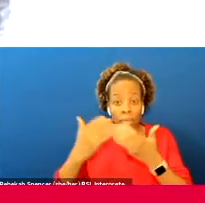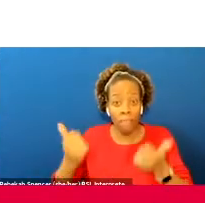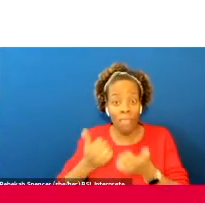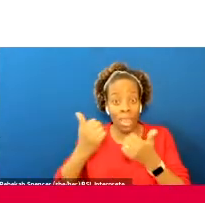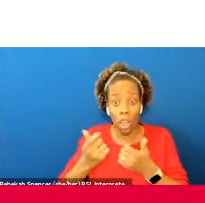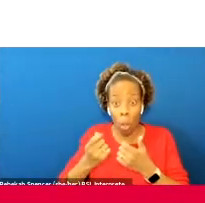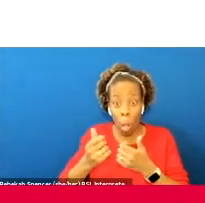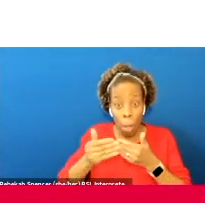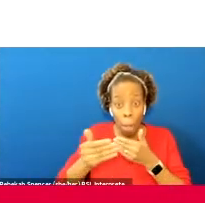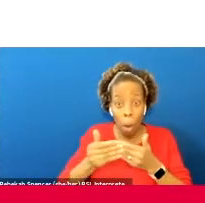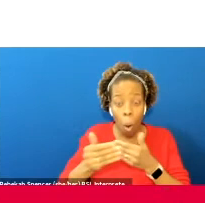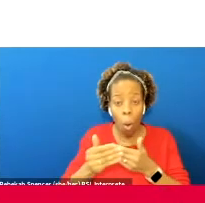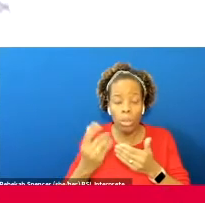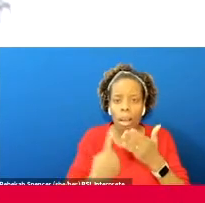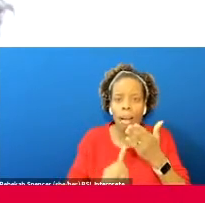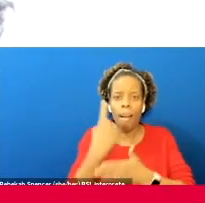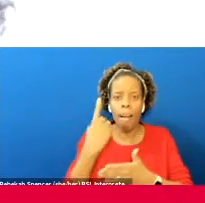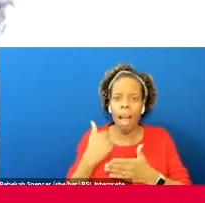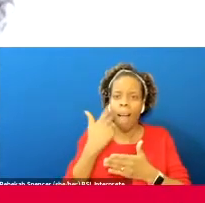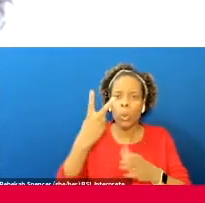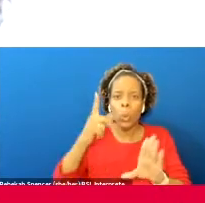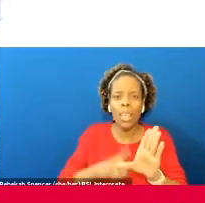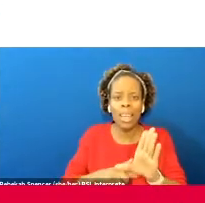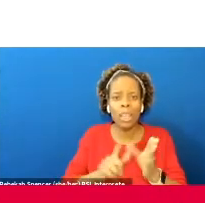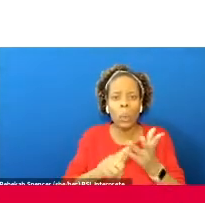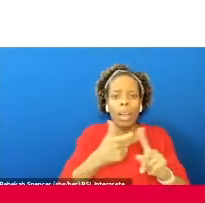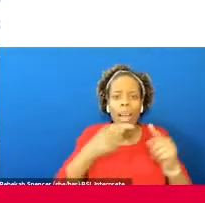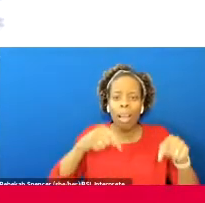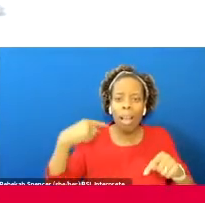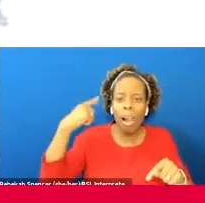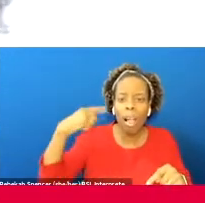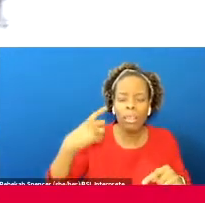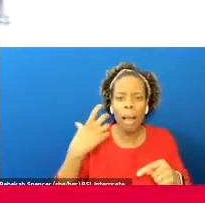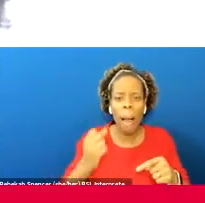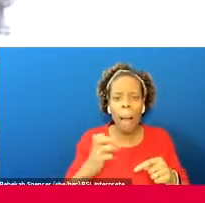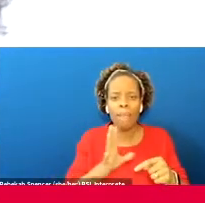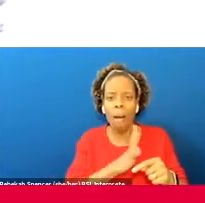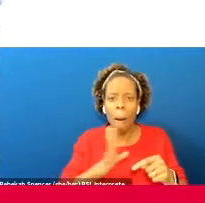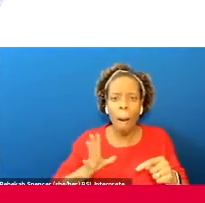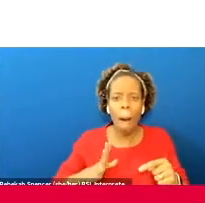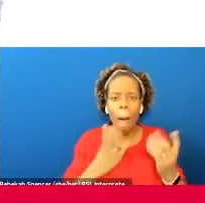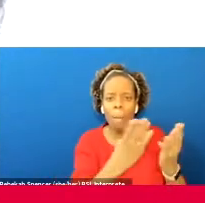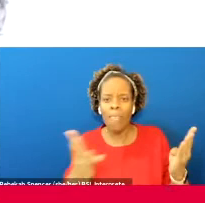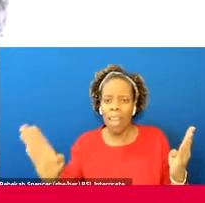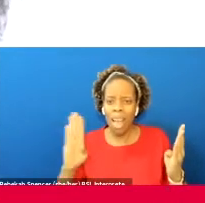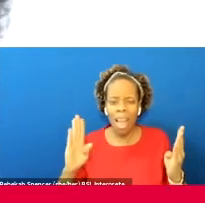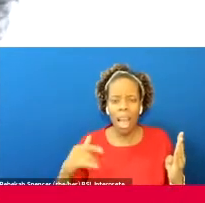Dicey Arms Fair that happens every 2 years in the UK in London. And it prompted her to kind of look